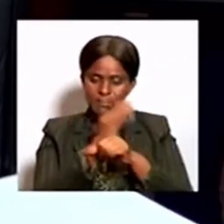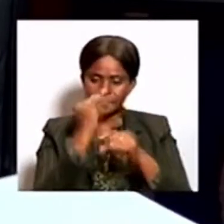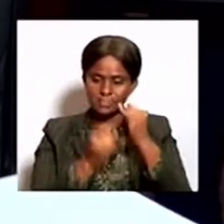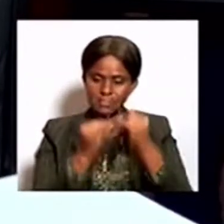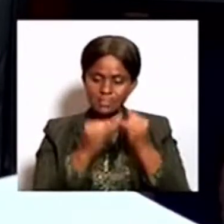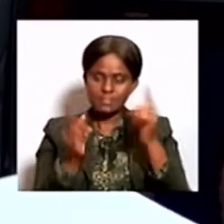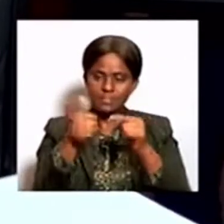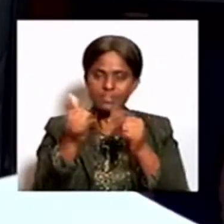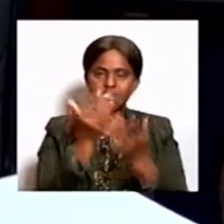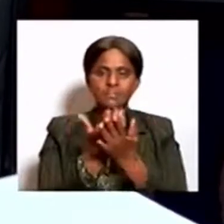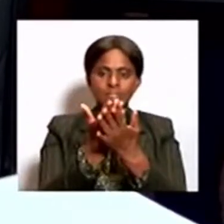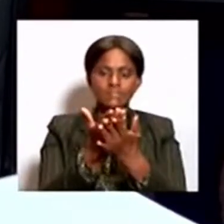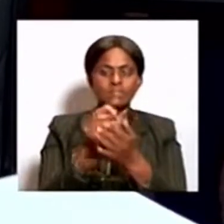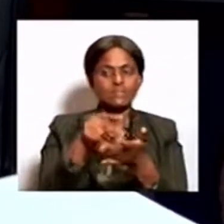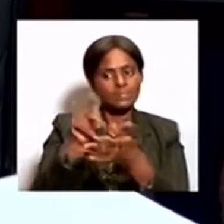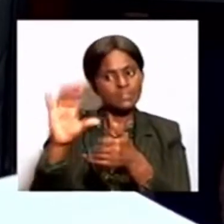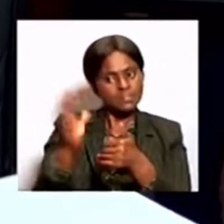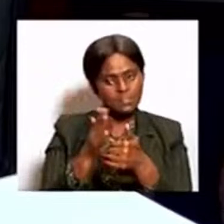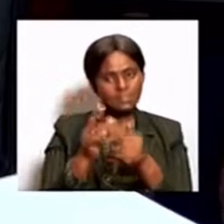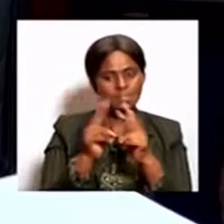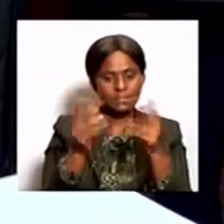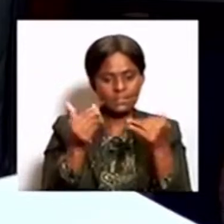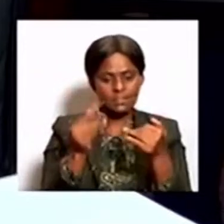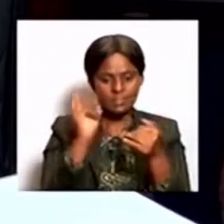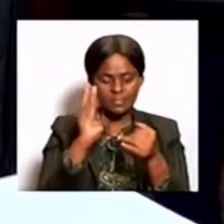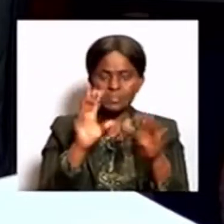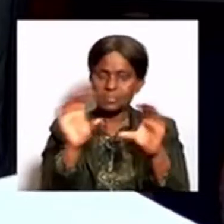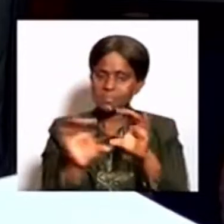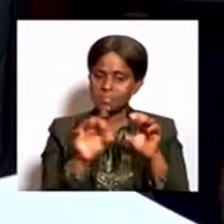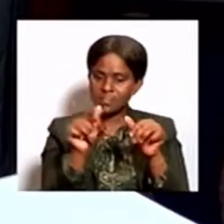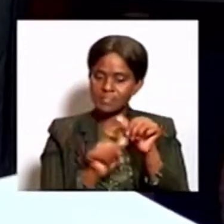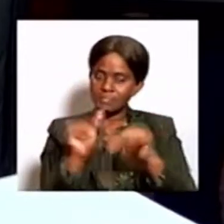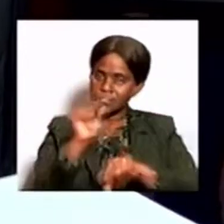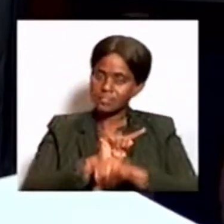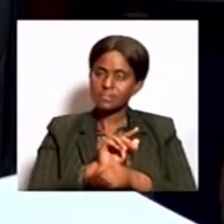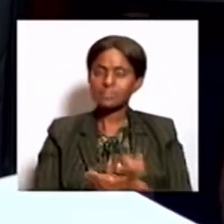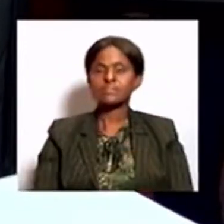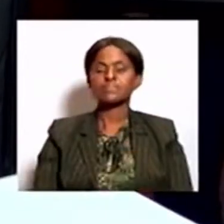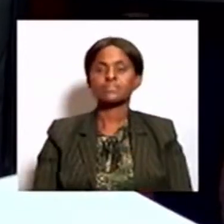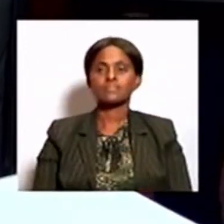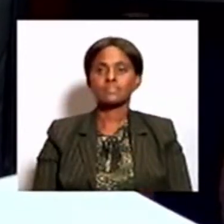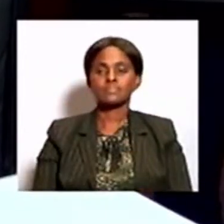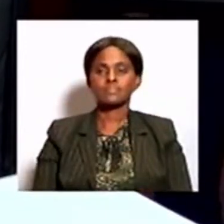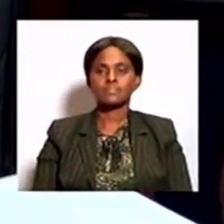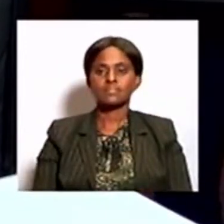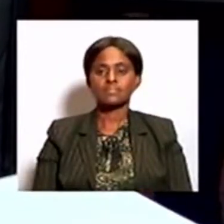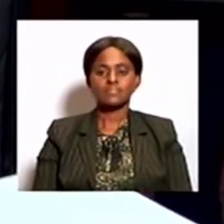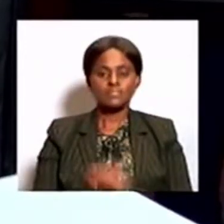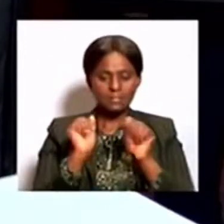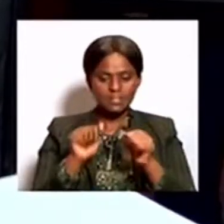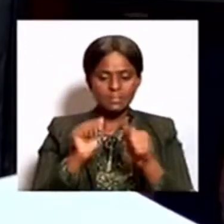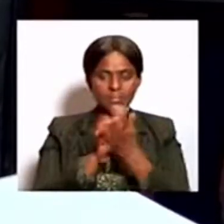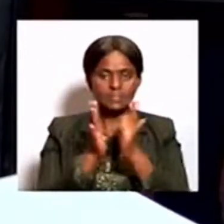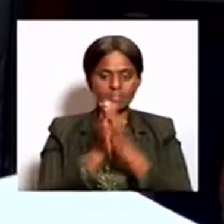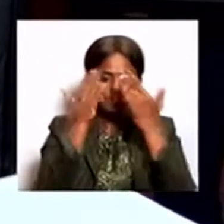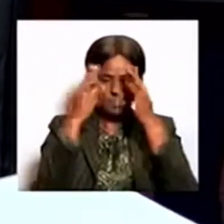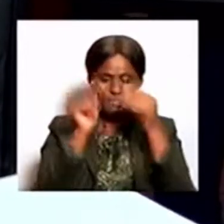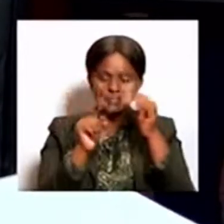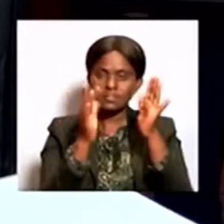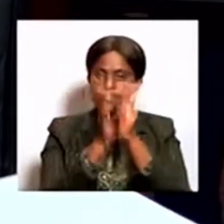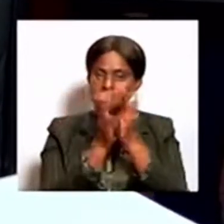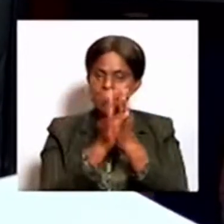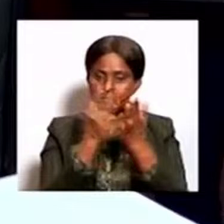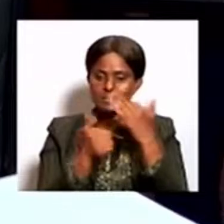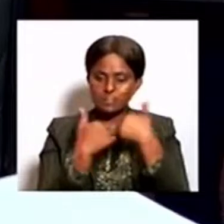will submit them back. So they will do that on a daily basis. So you realize that these books that have